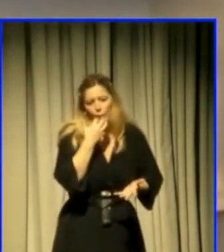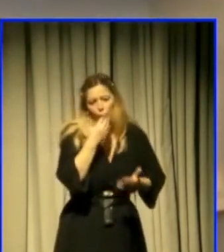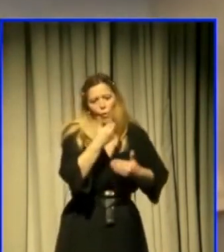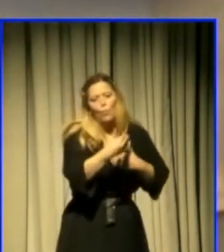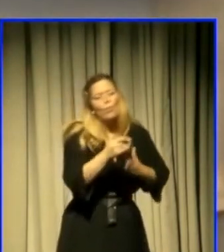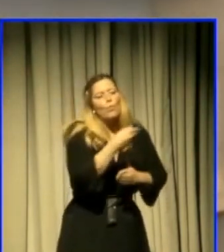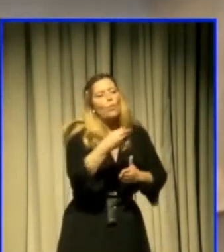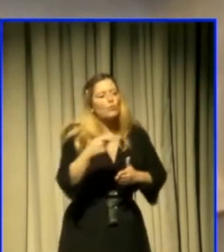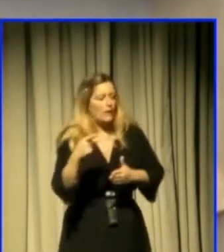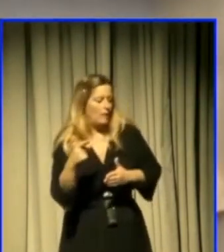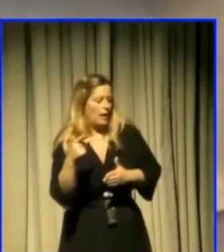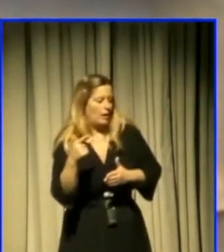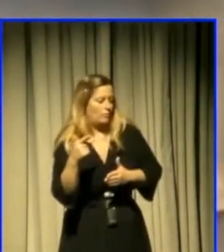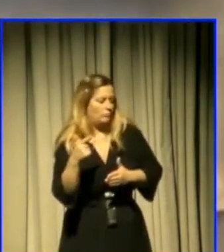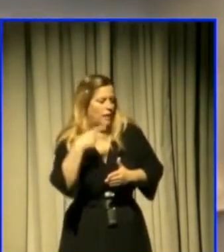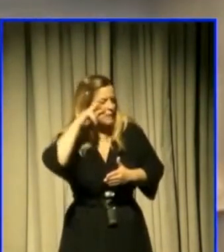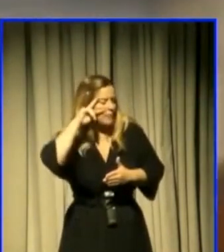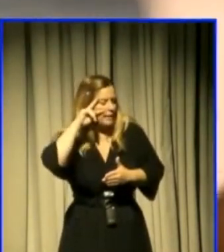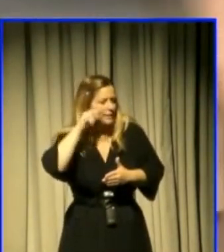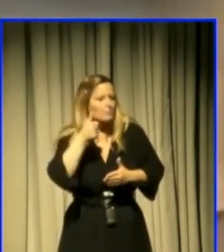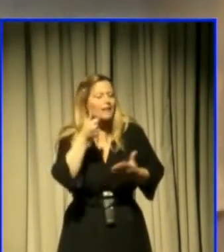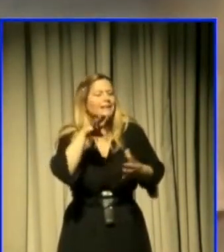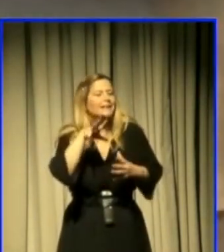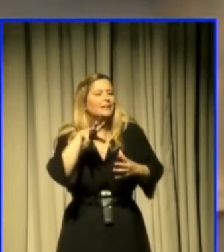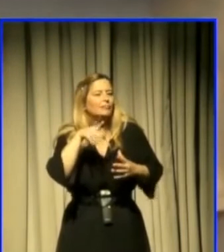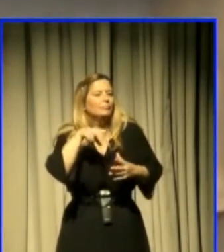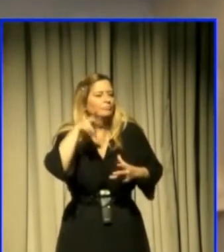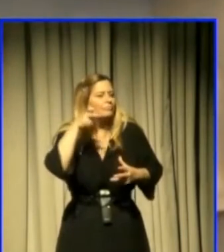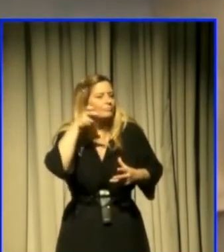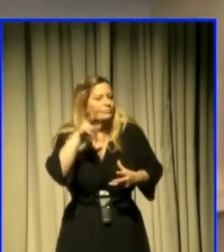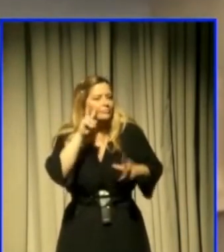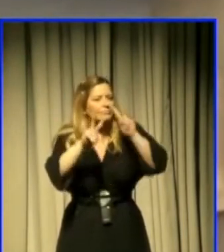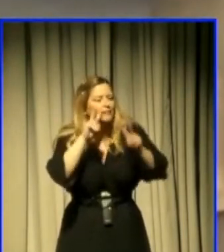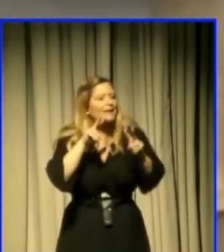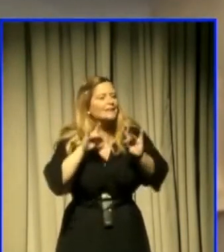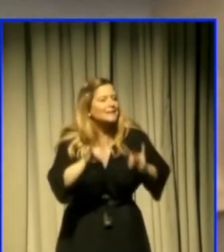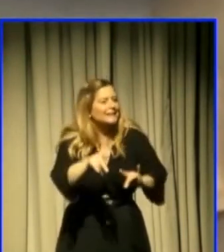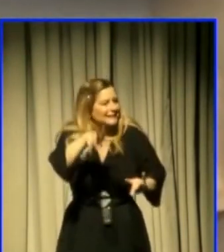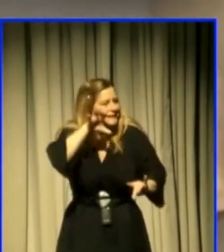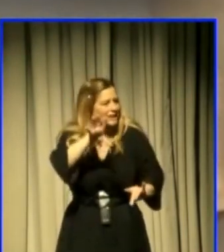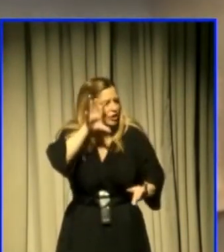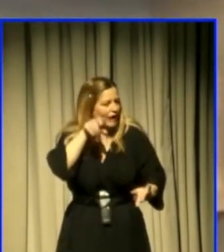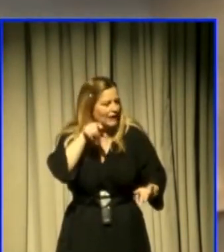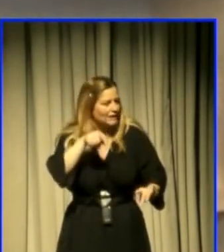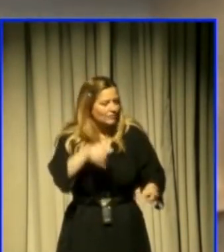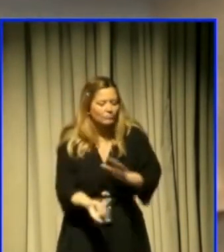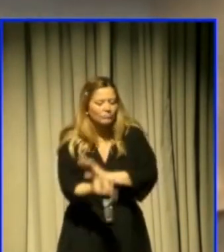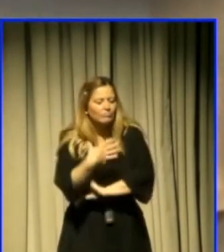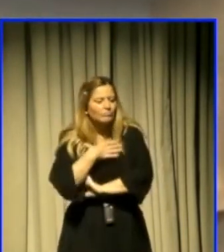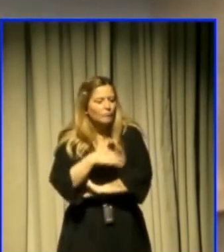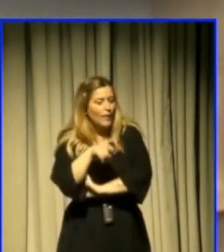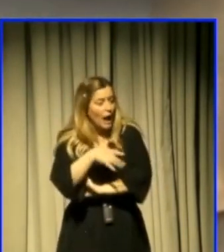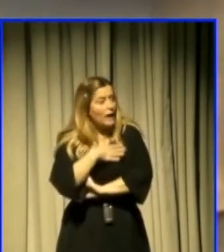sensorial experiences? You can maybe you get a lot of ideas already. And that is what you do when you use your trend insights